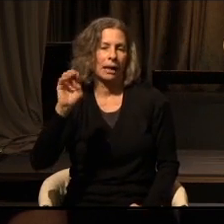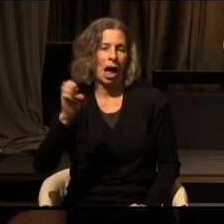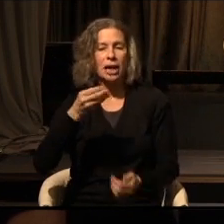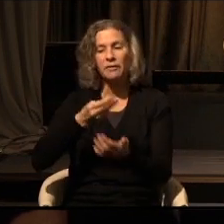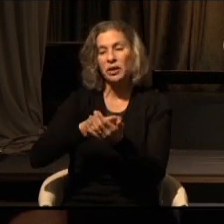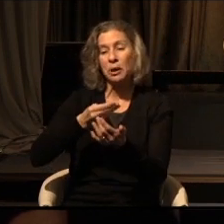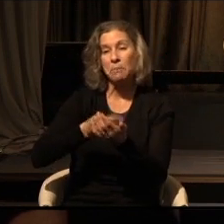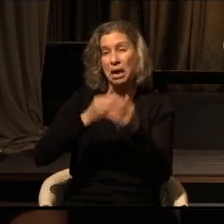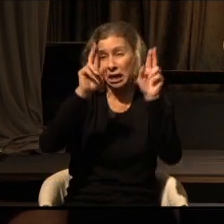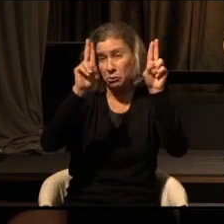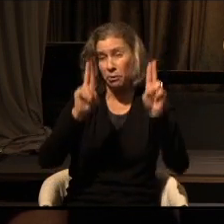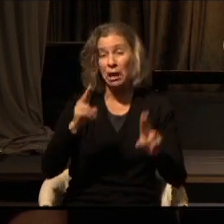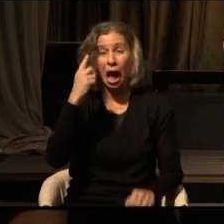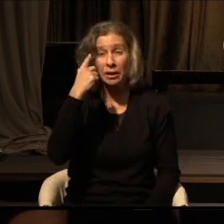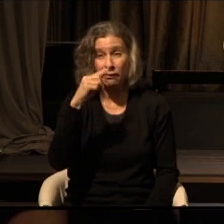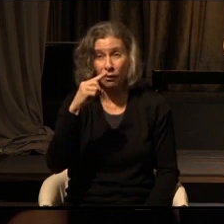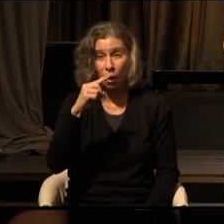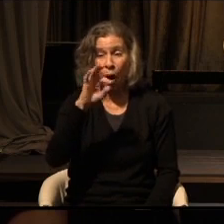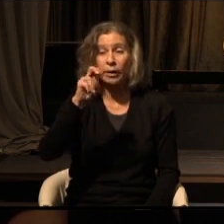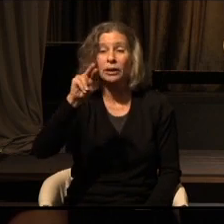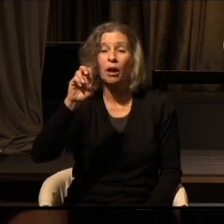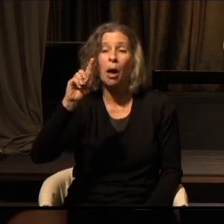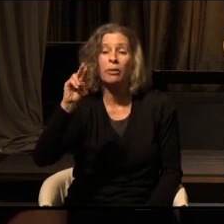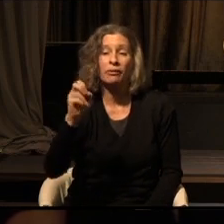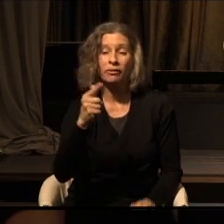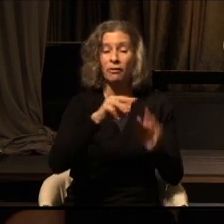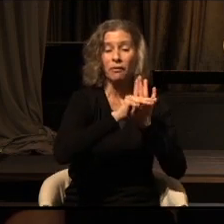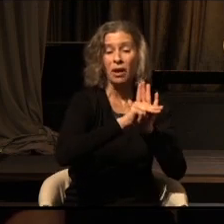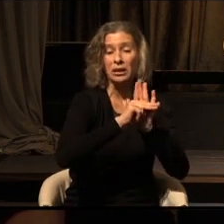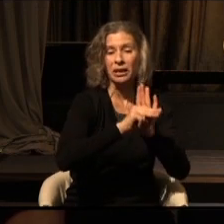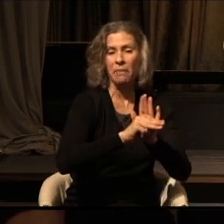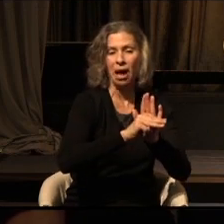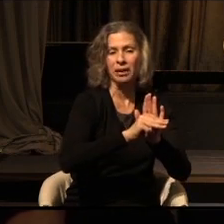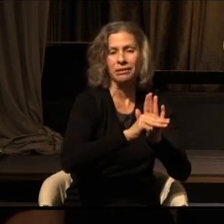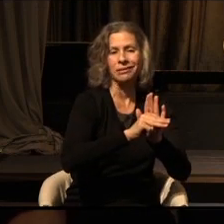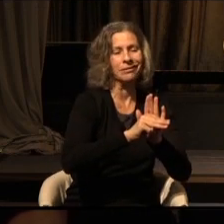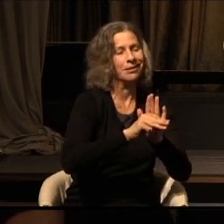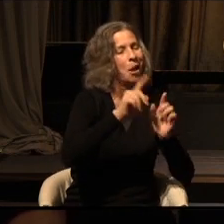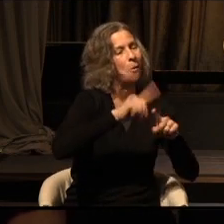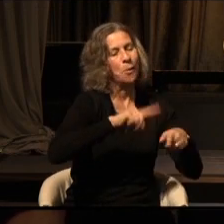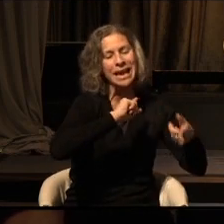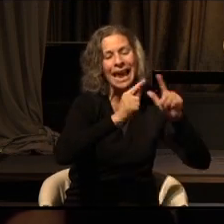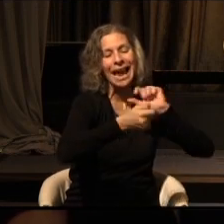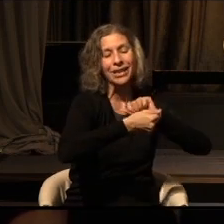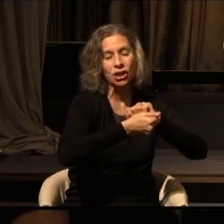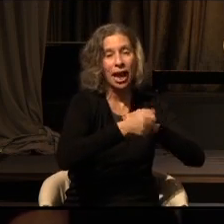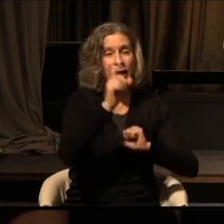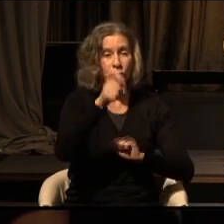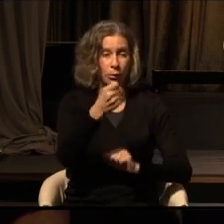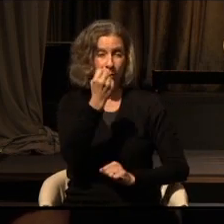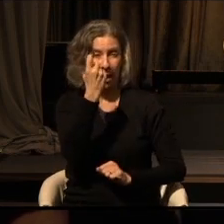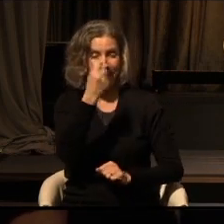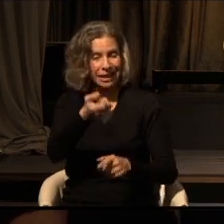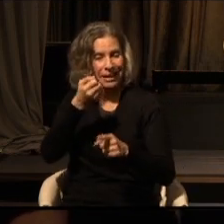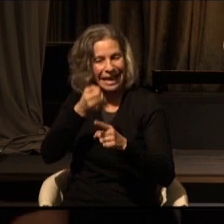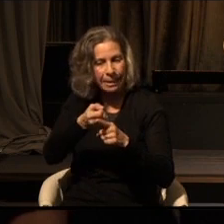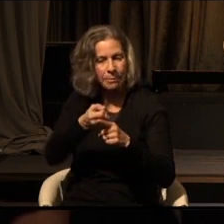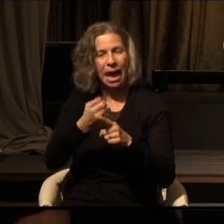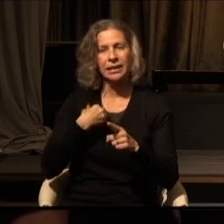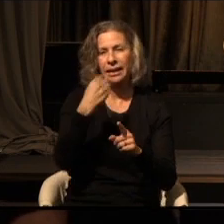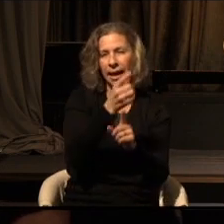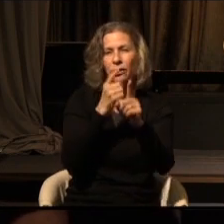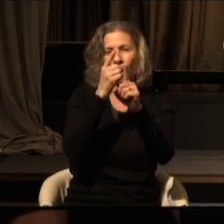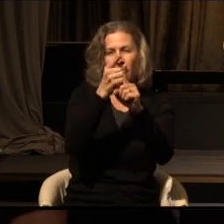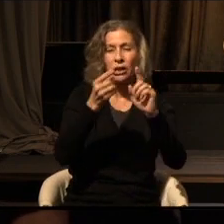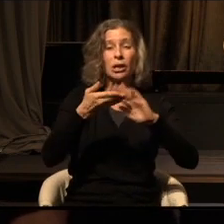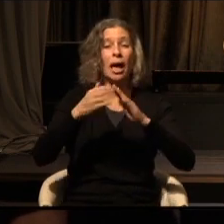We can't change our funding models without understanding the impact it has on our mission and our community.